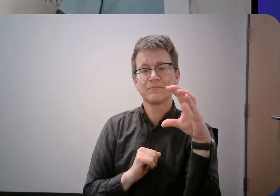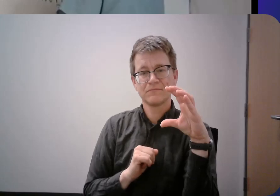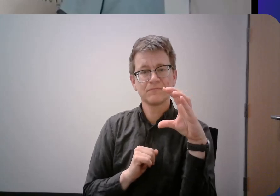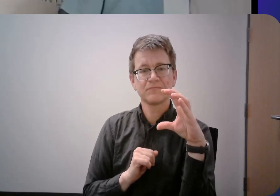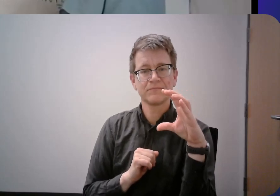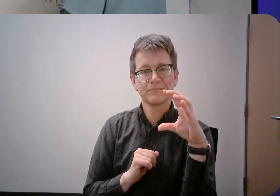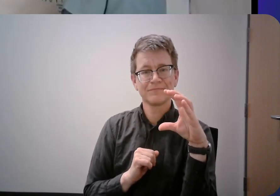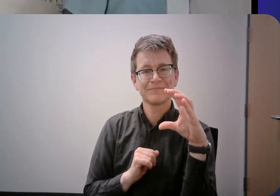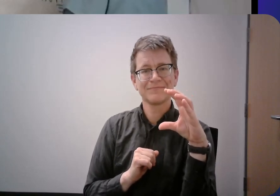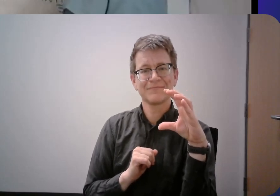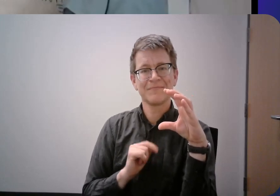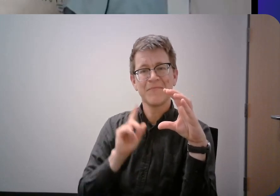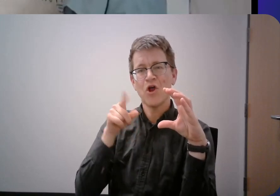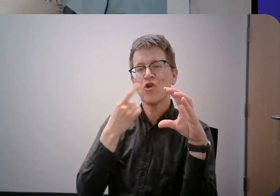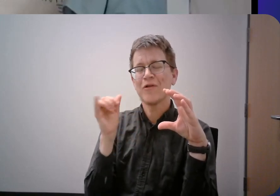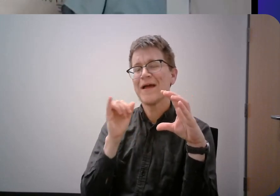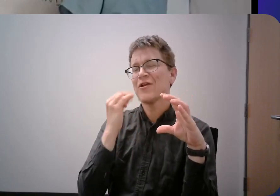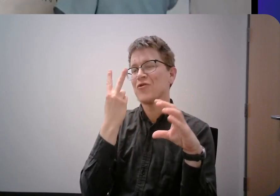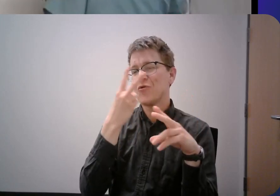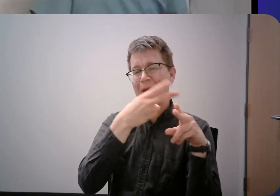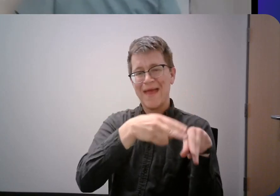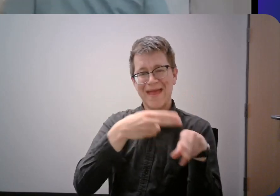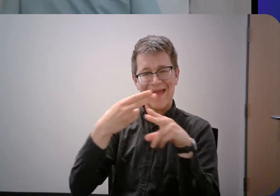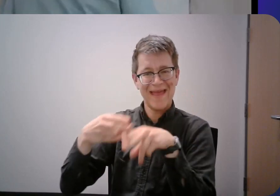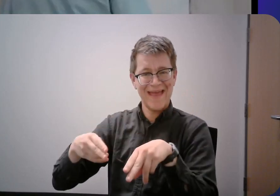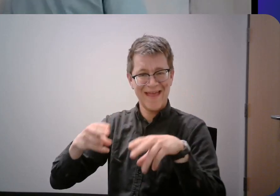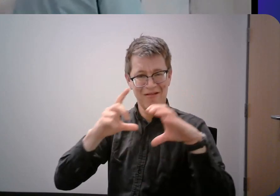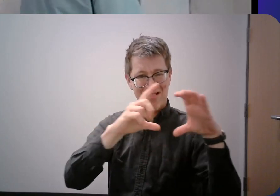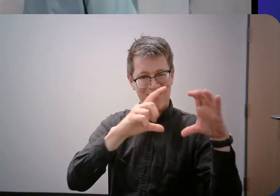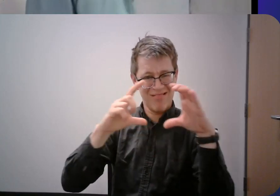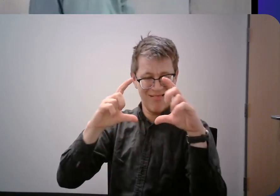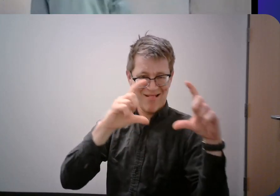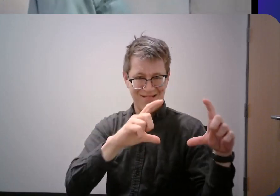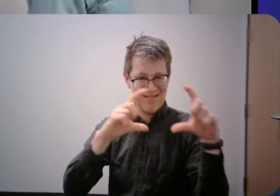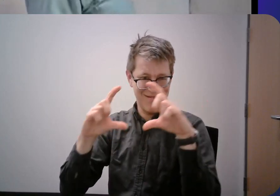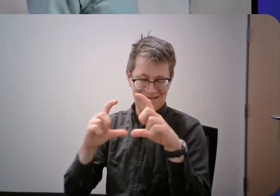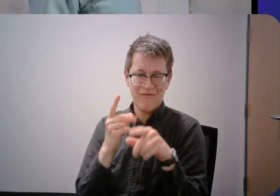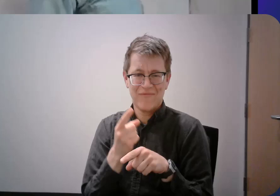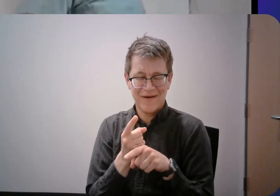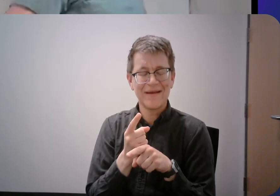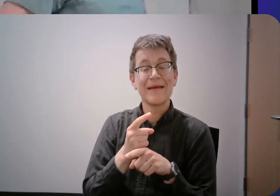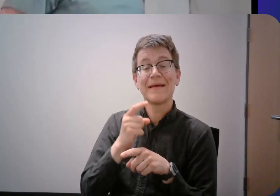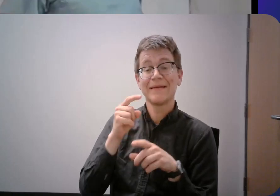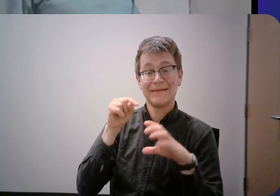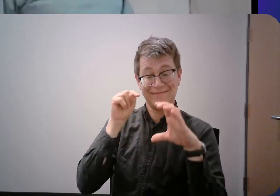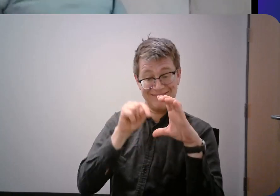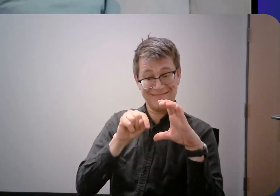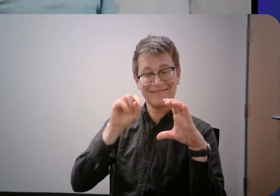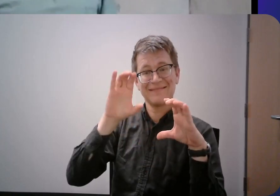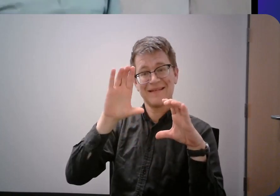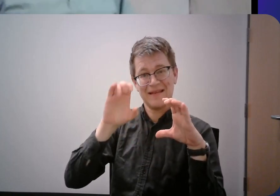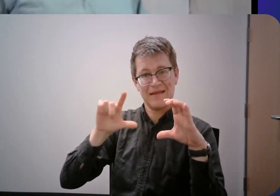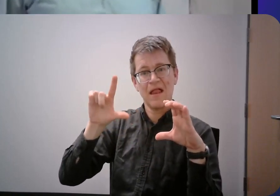unit of life. There's nothing smaller in the world that's alive.